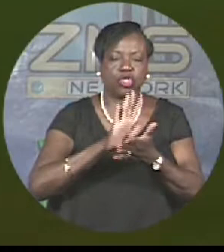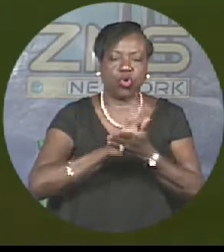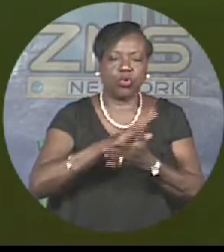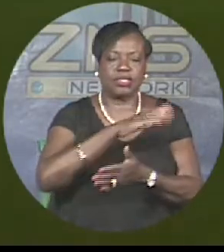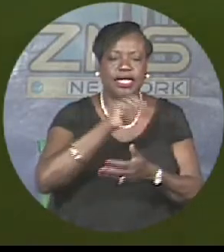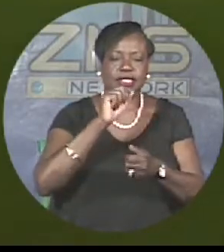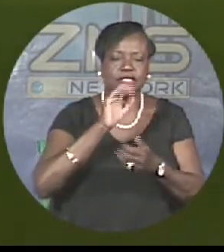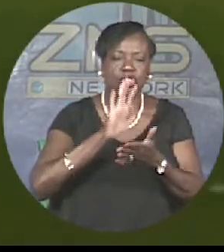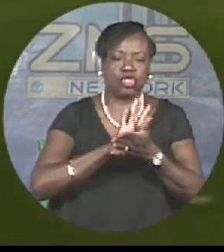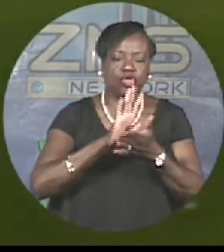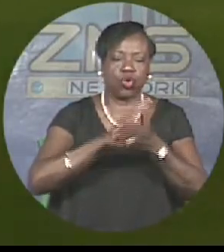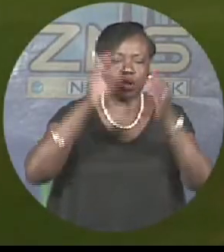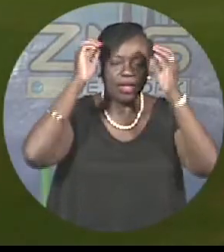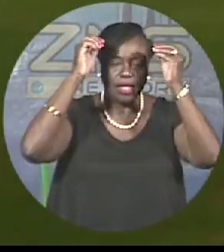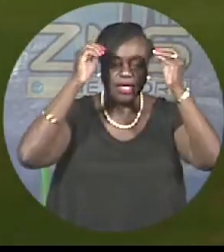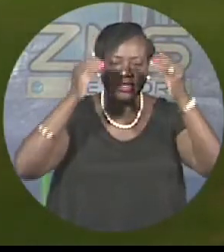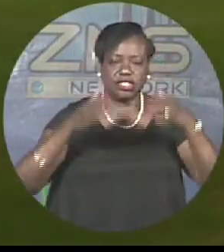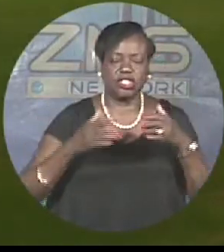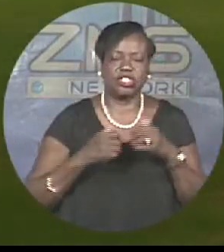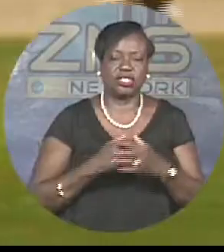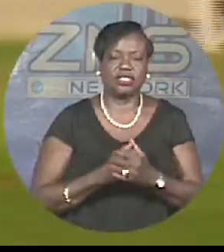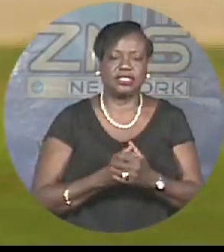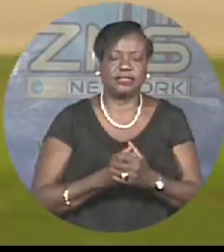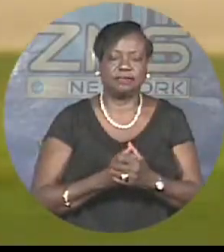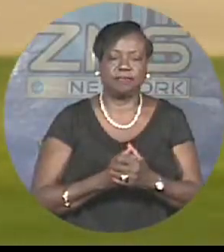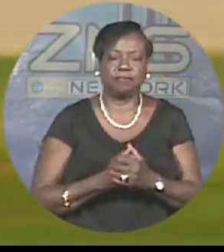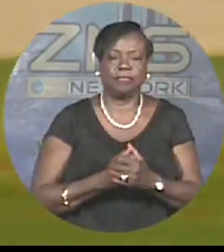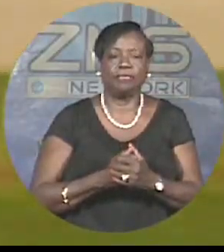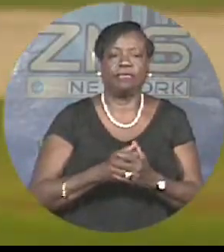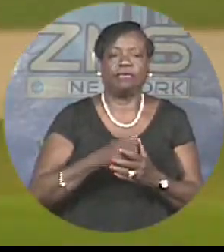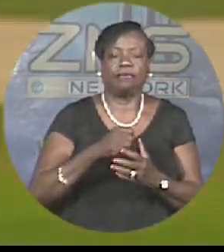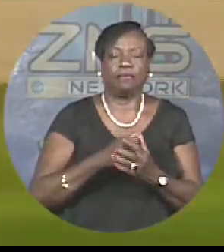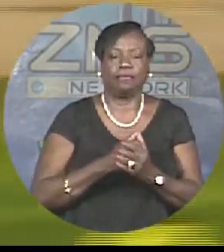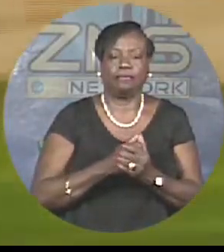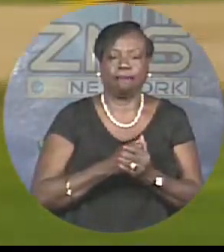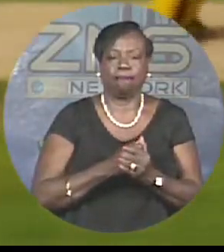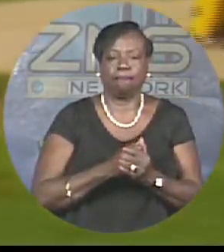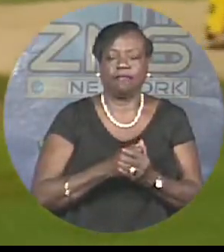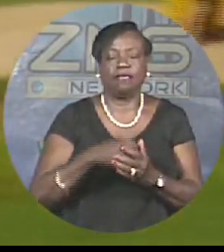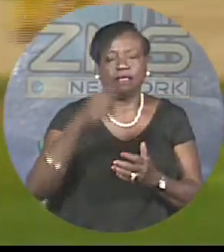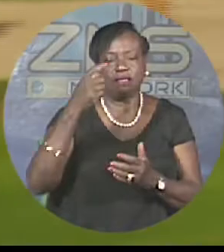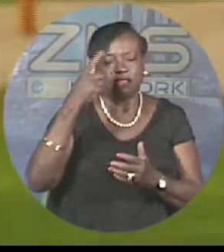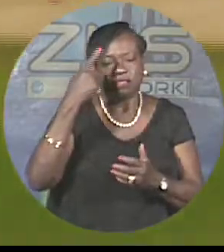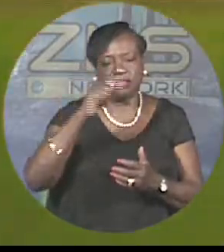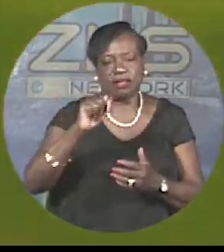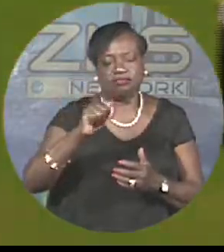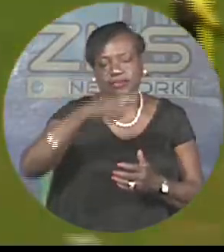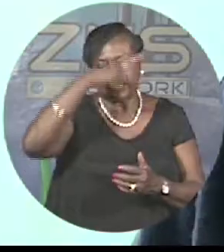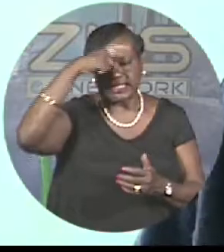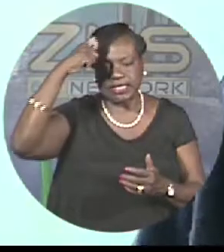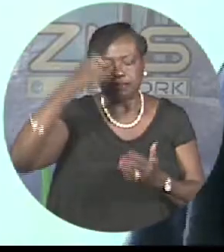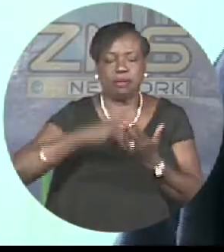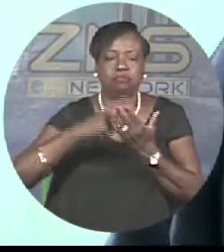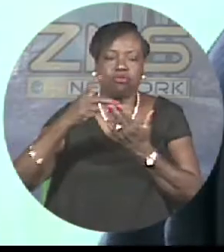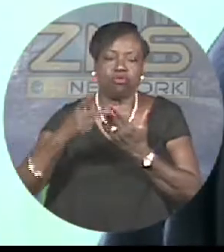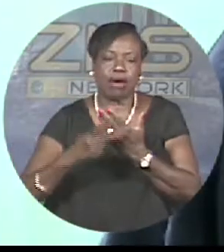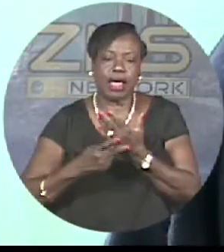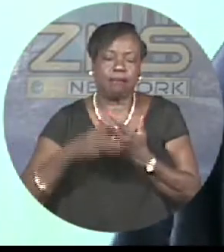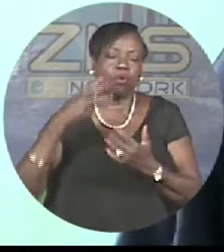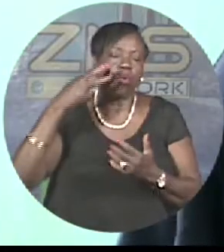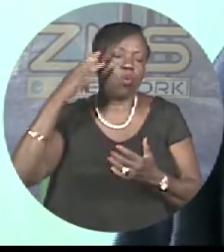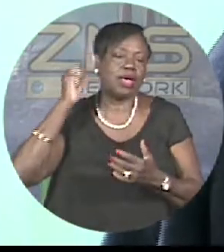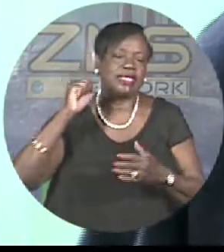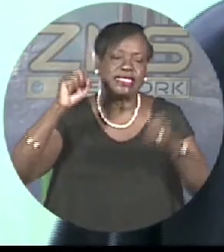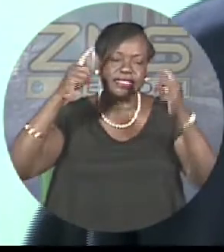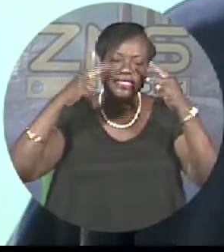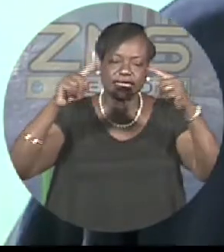Jr. says their initiatives over the past few months were right on track. The summer program was successful. We had about maybe